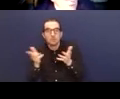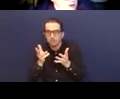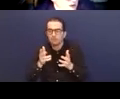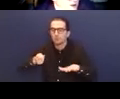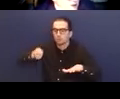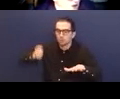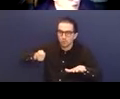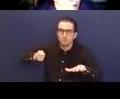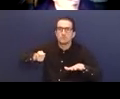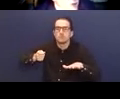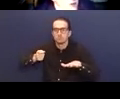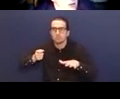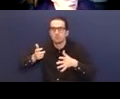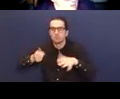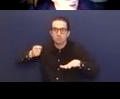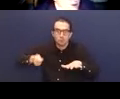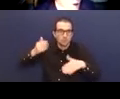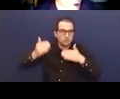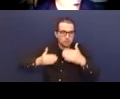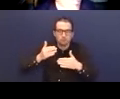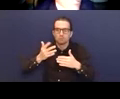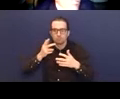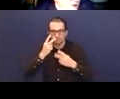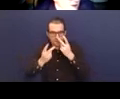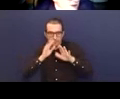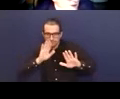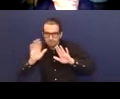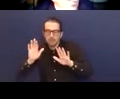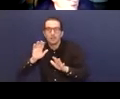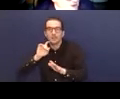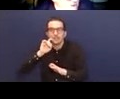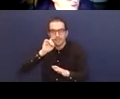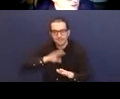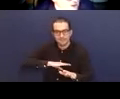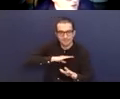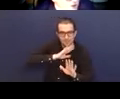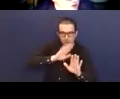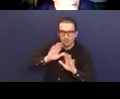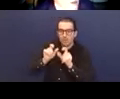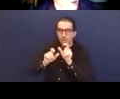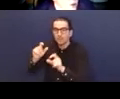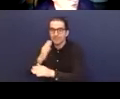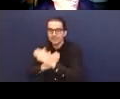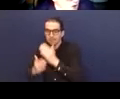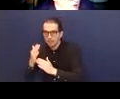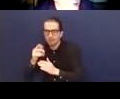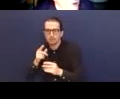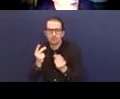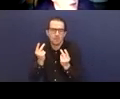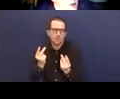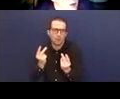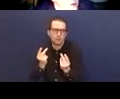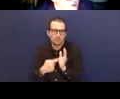How many judges? How many people in the public services, teachers, social